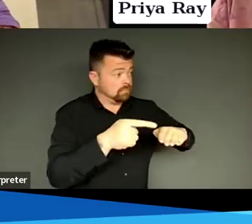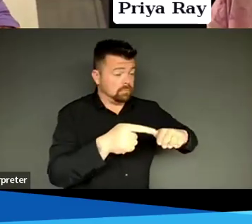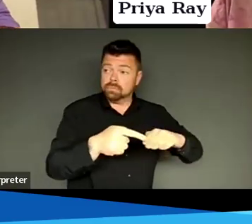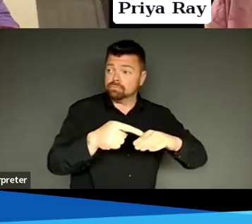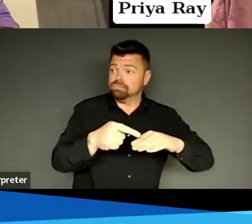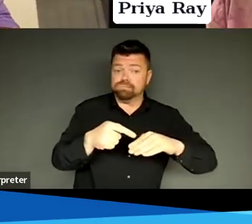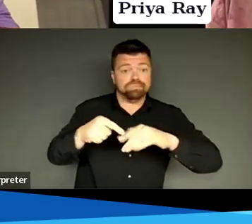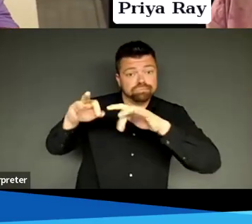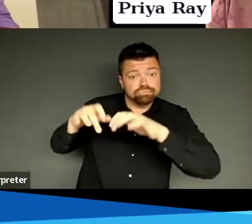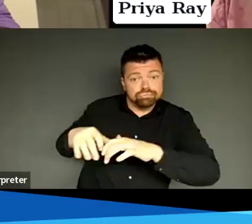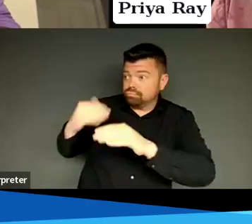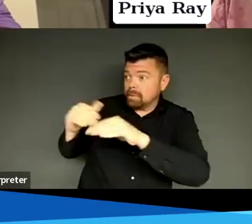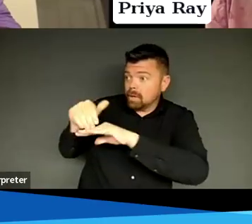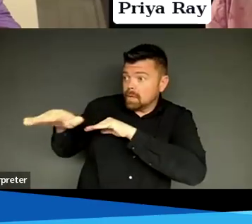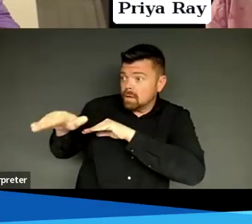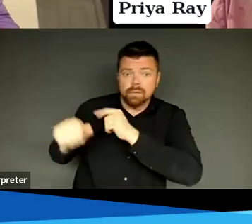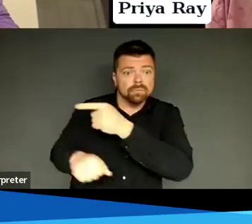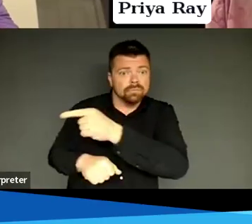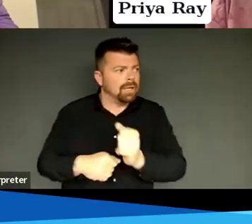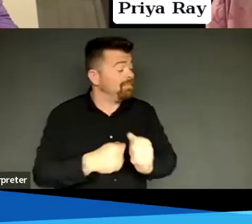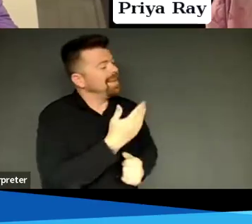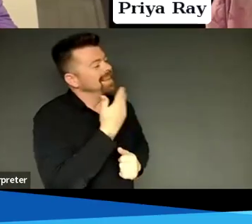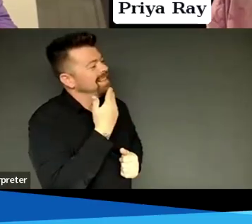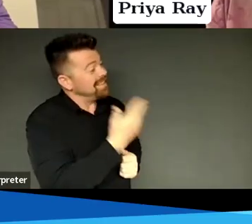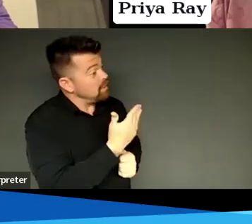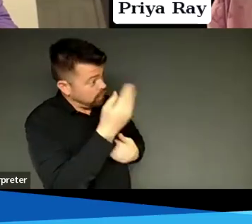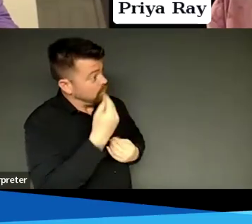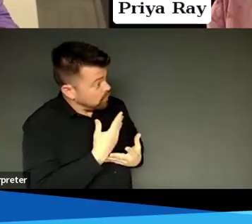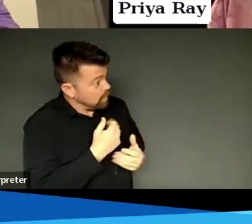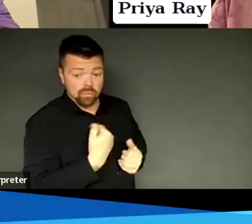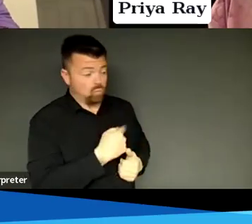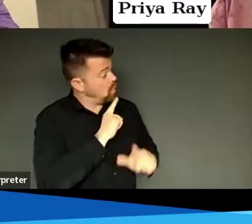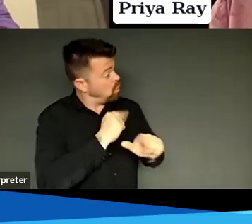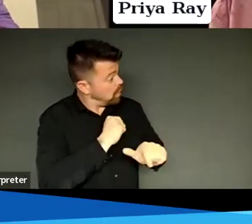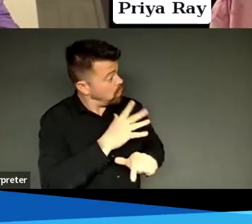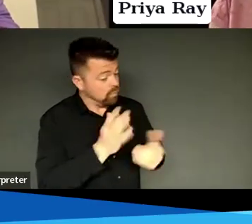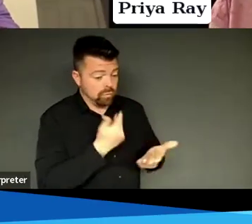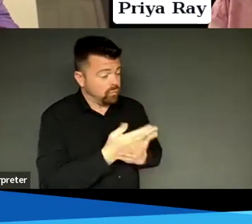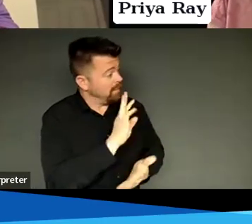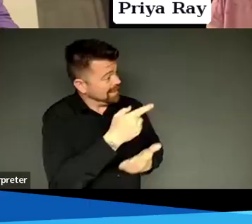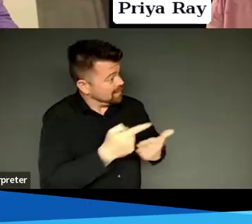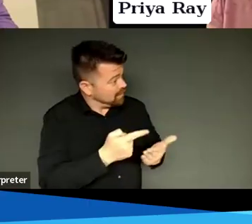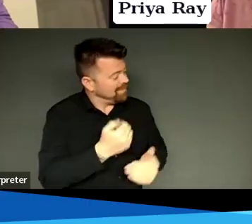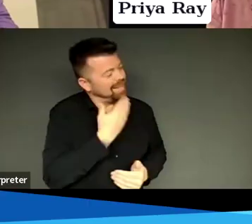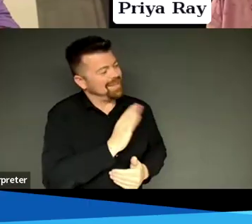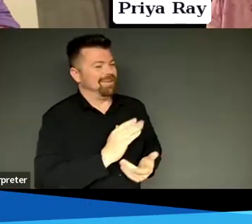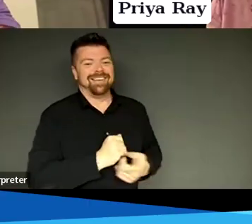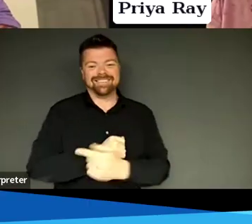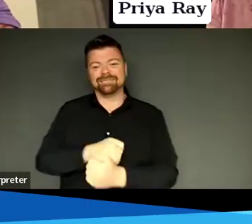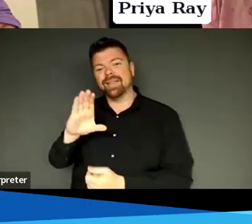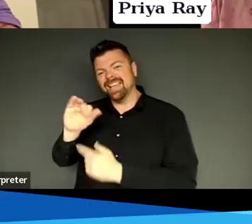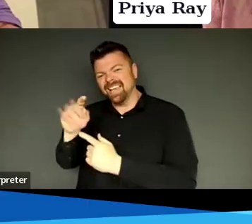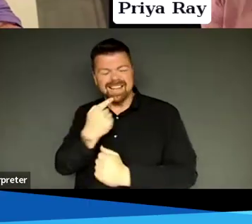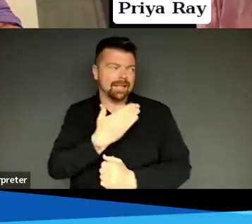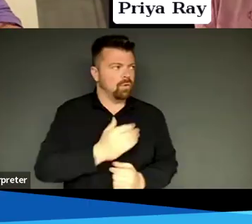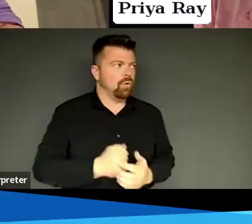thank you so much for telling us. We've ordered it. It'll be here in 6 weeks. So I was like, Thank okay. you so much for doing our job for us. Yes,